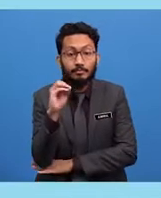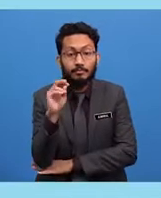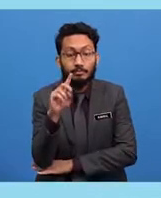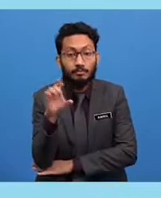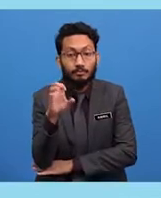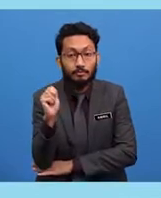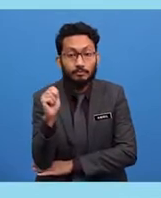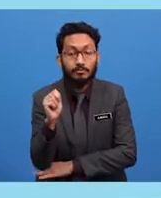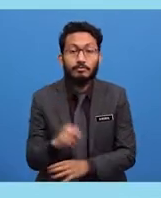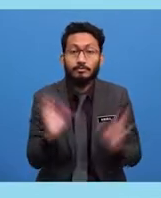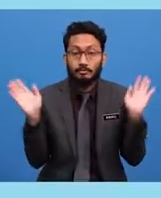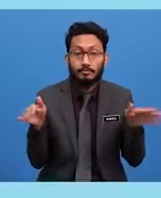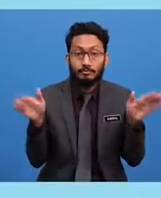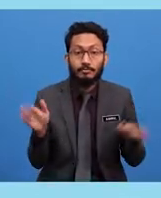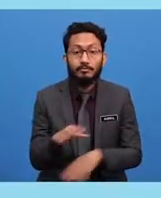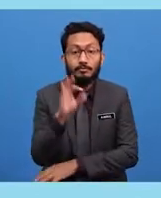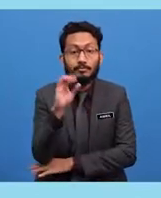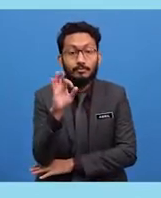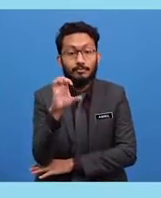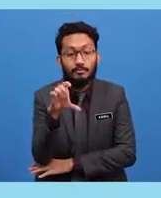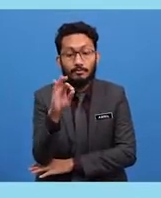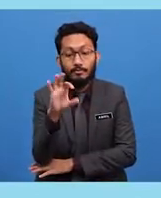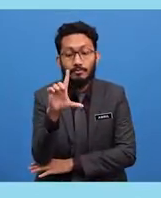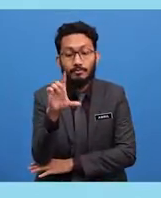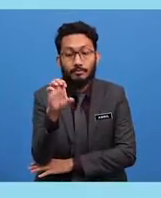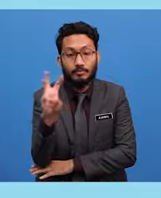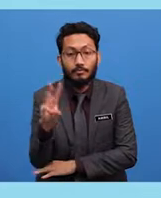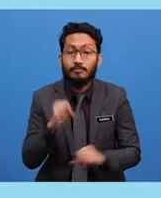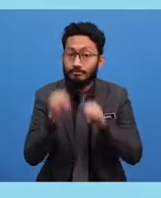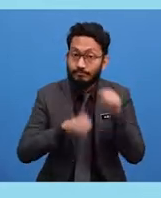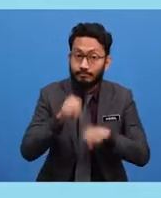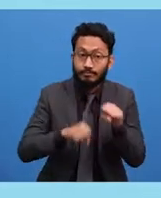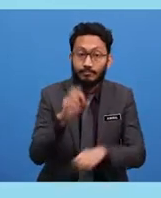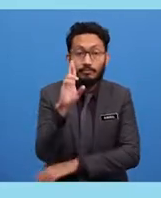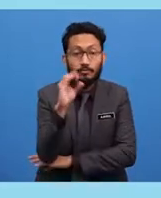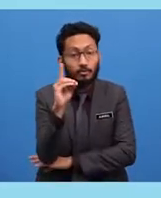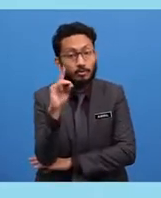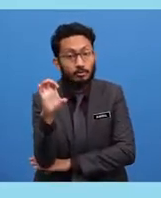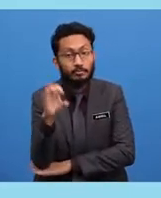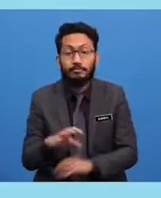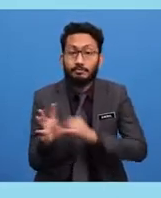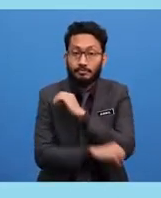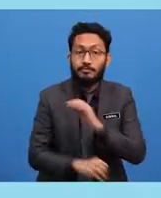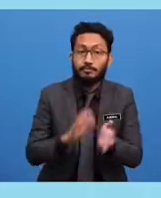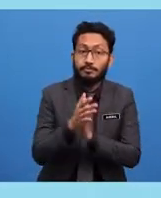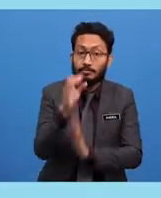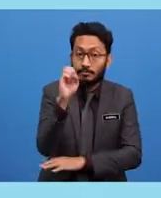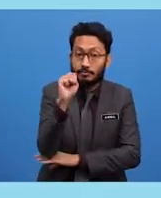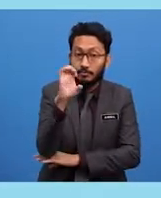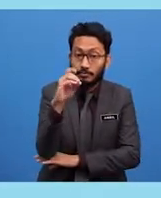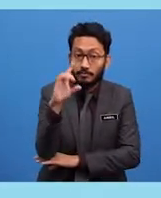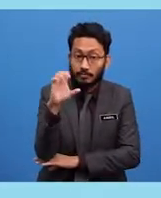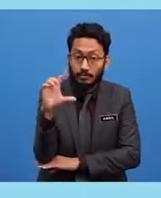fought, fly and flew, ride and rode, steal and stole, wear and